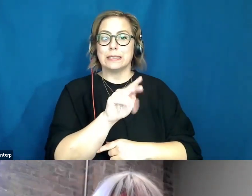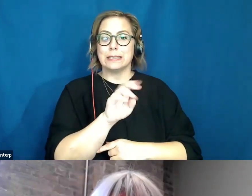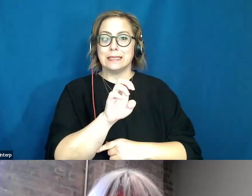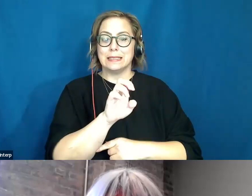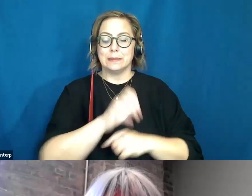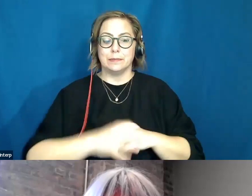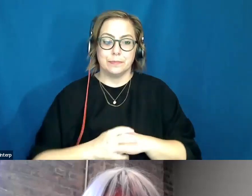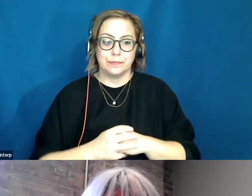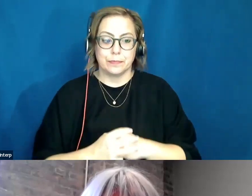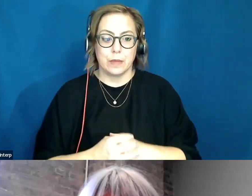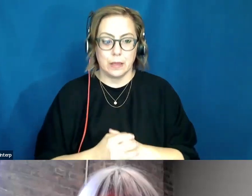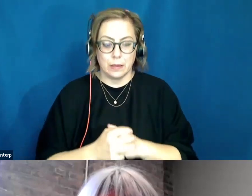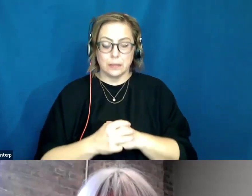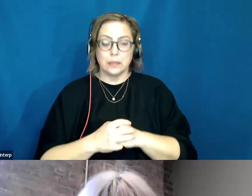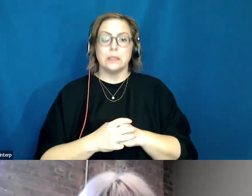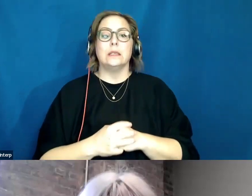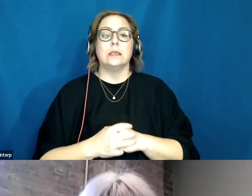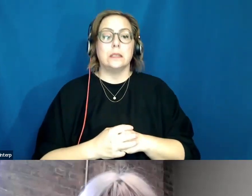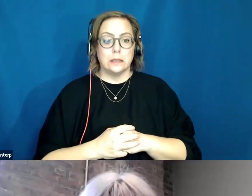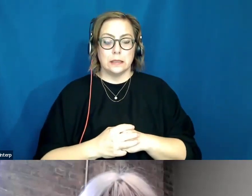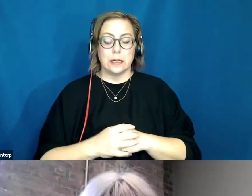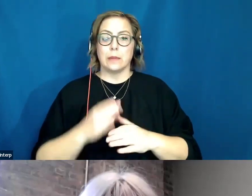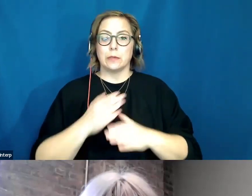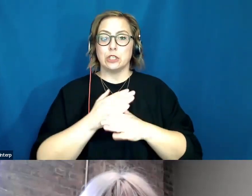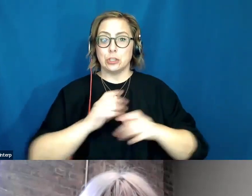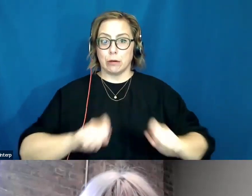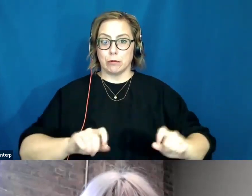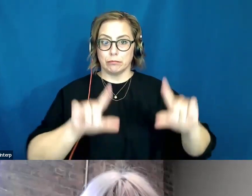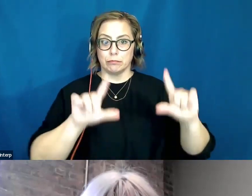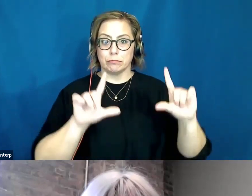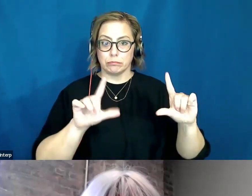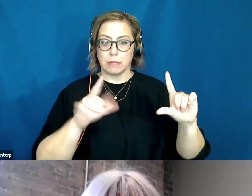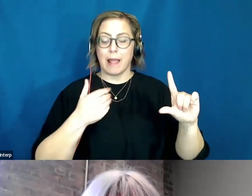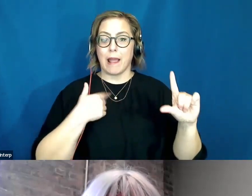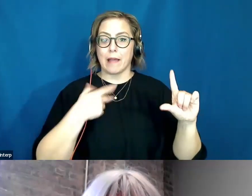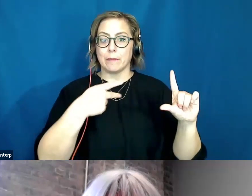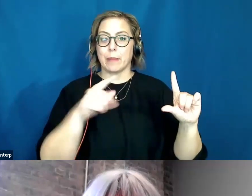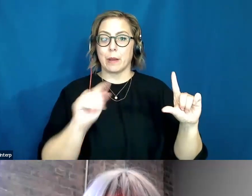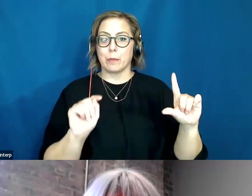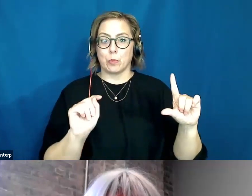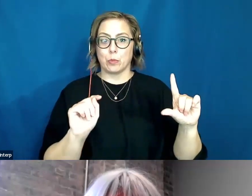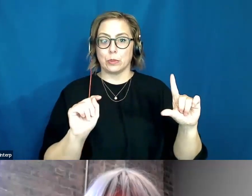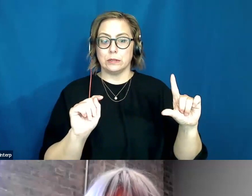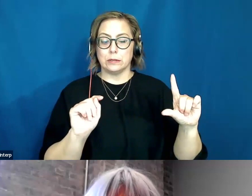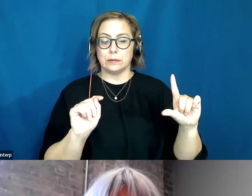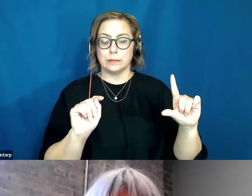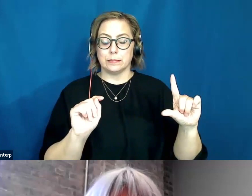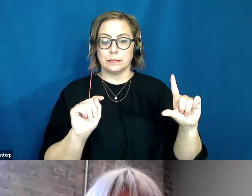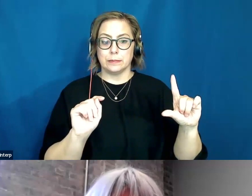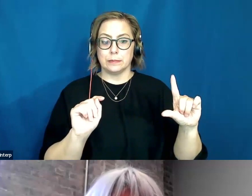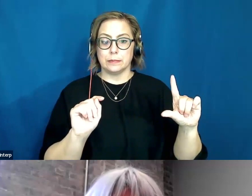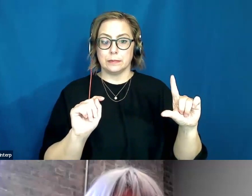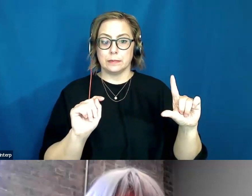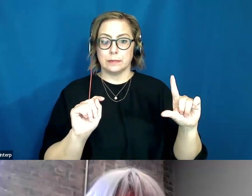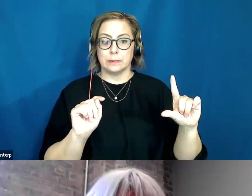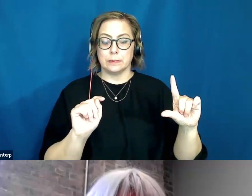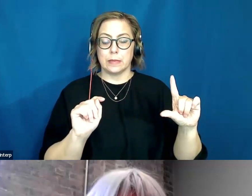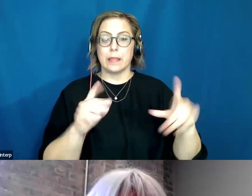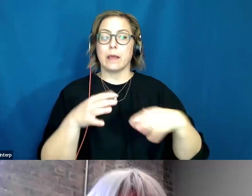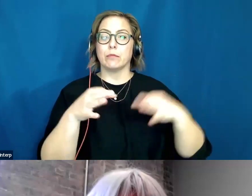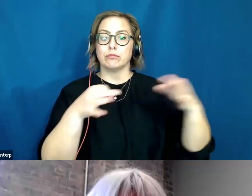I'm going to share my screen. I've got a PowerPoint here that I'm going to take you